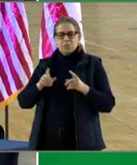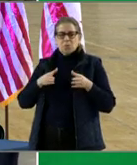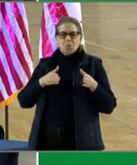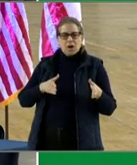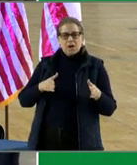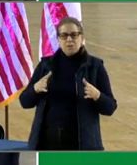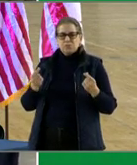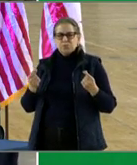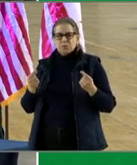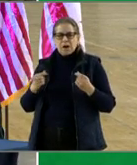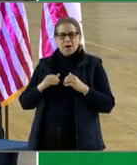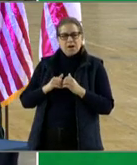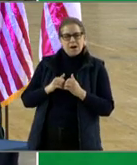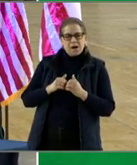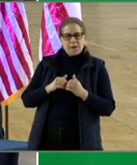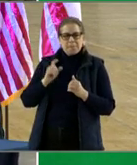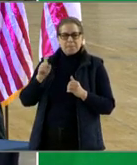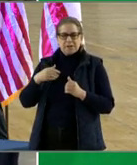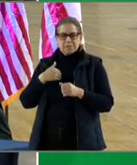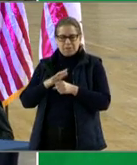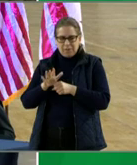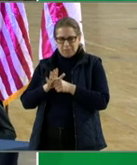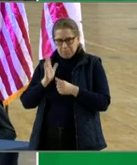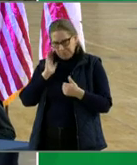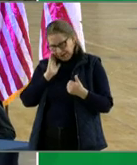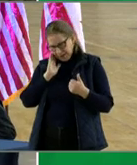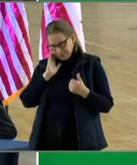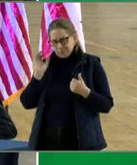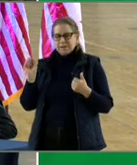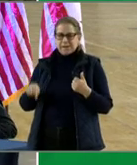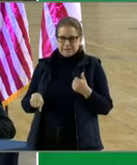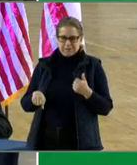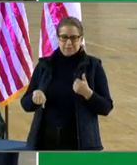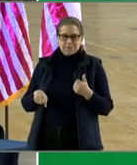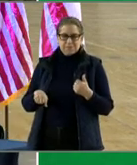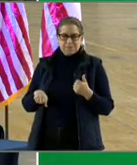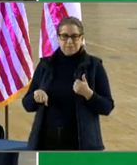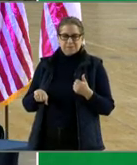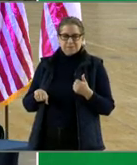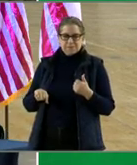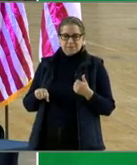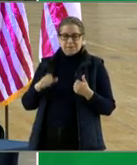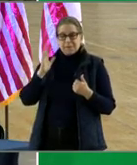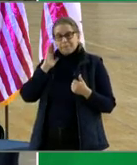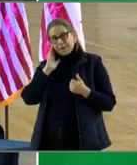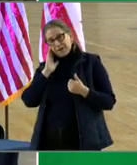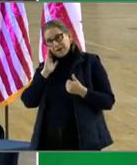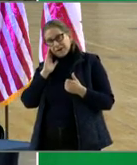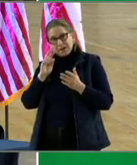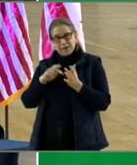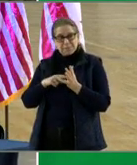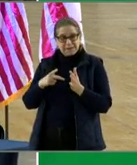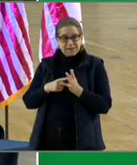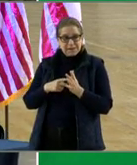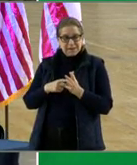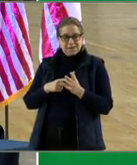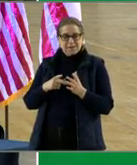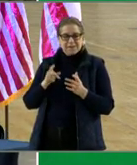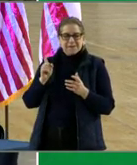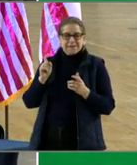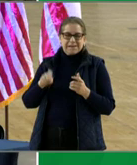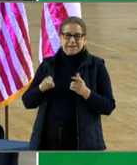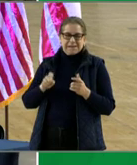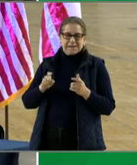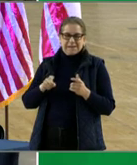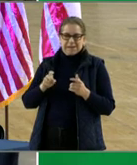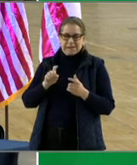real estate, to get to the beds, but that does not equal patient care. And so the people, of course, who will support patients,